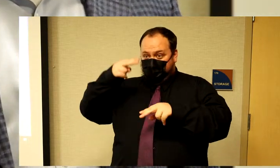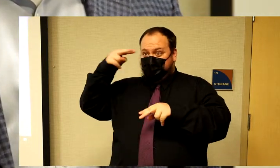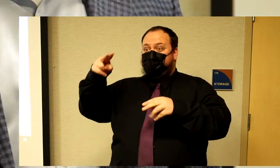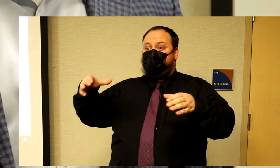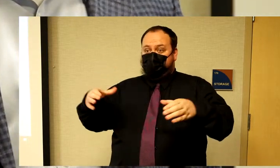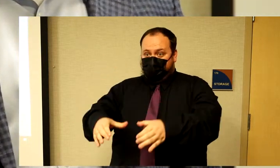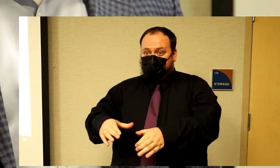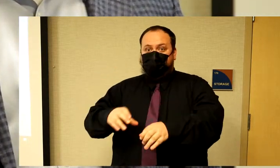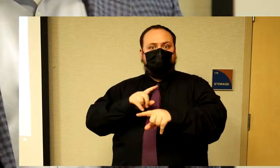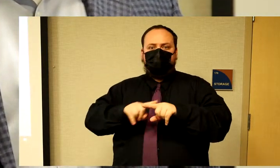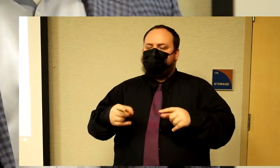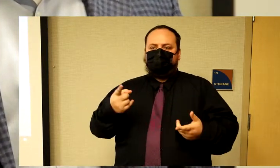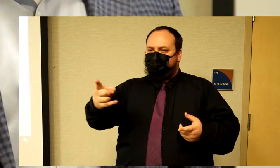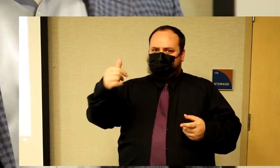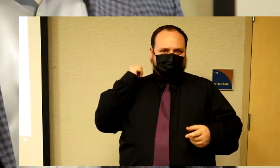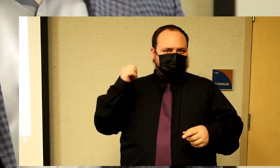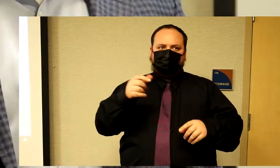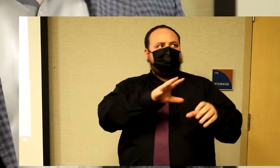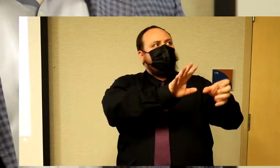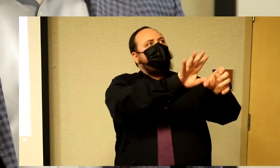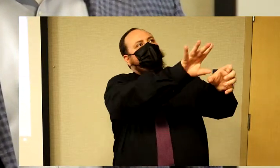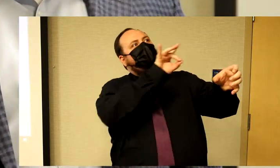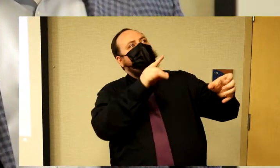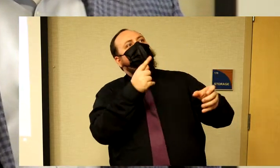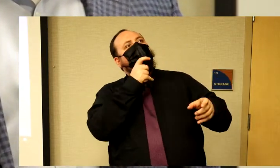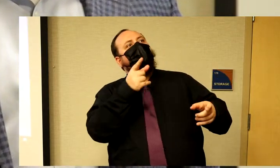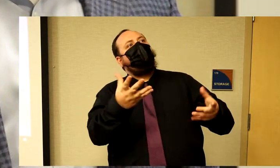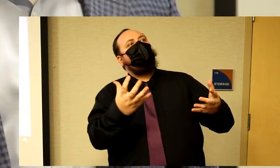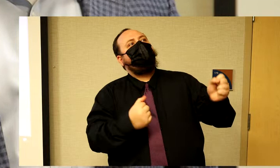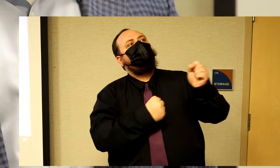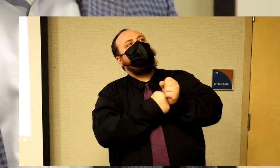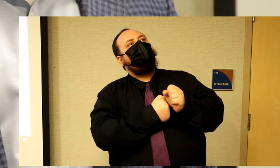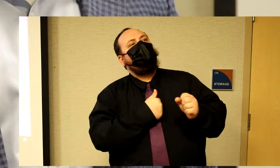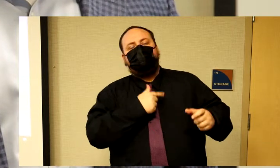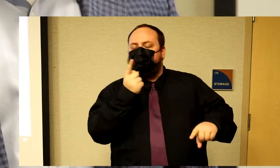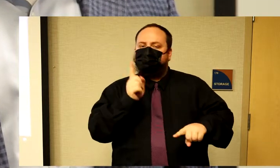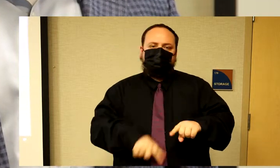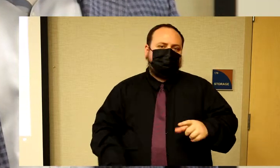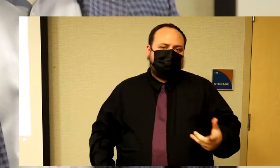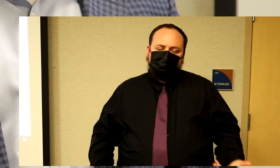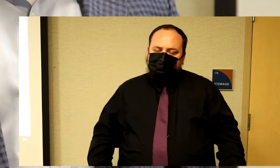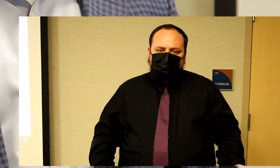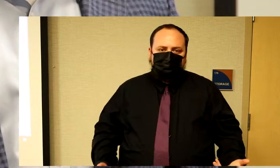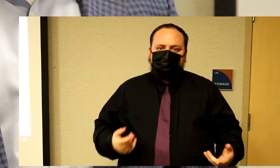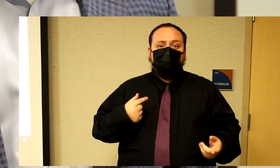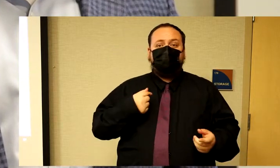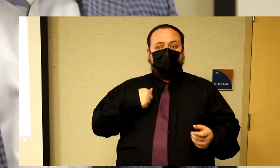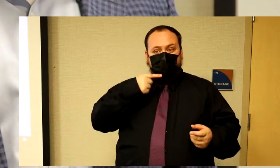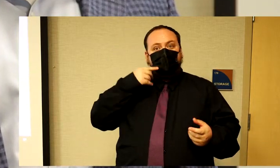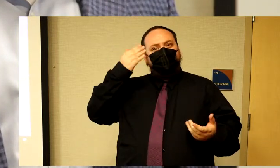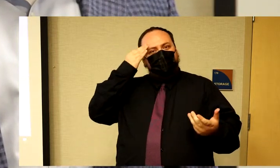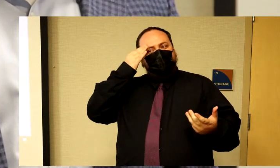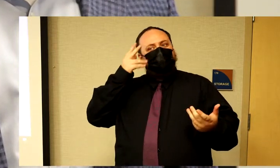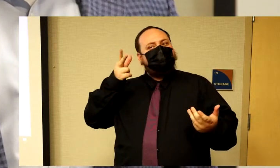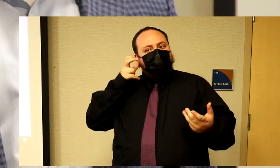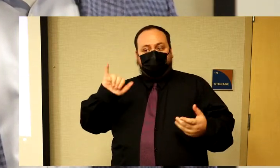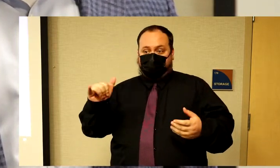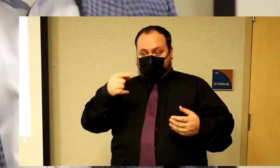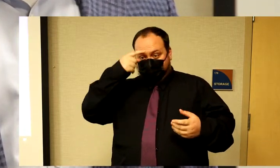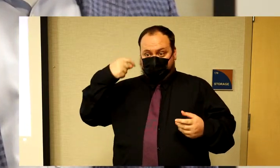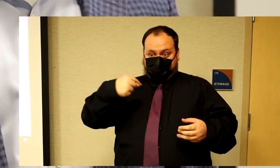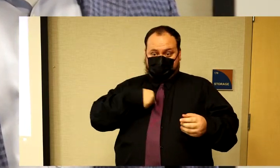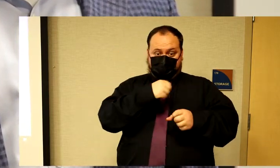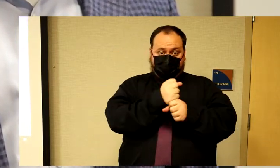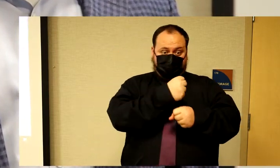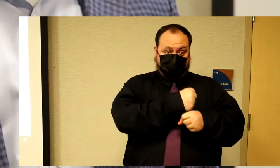a candidate of their choice. So I mean, like I said, it sounds like because I'm one of the authors of the map, but I